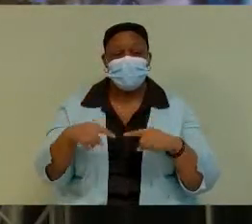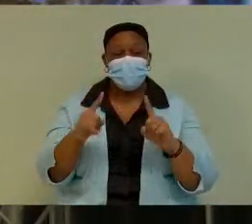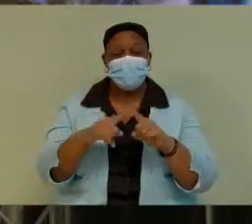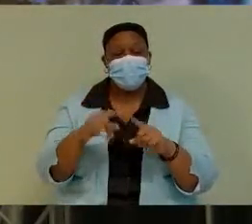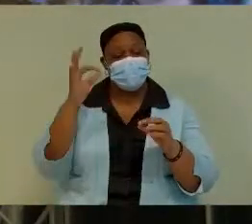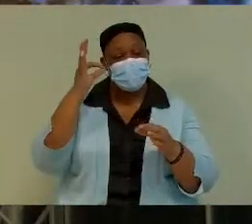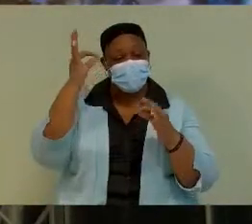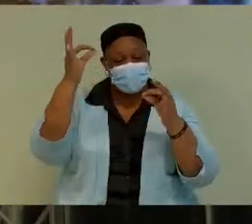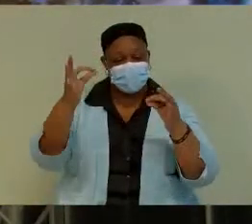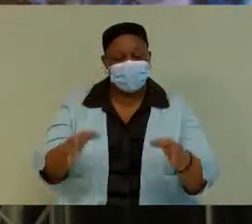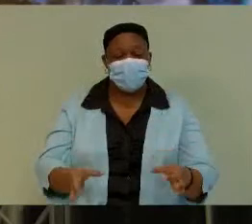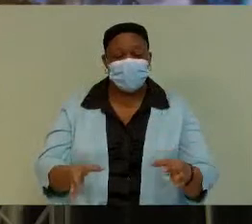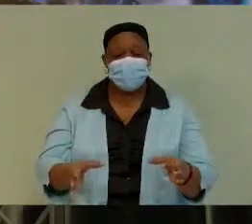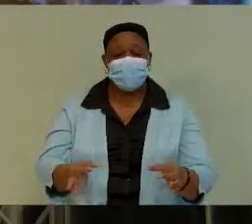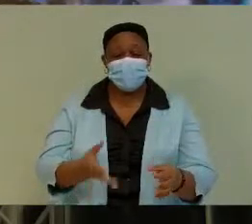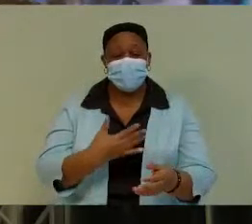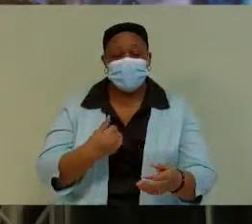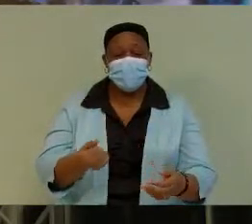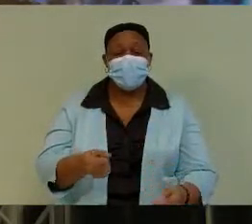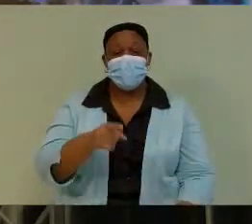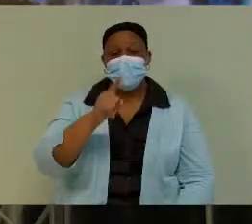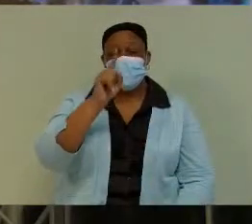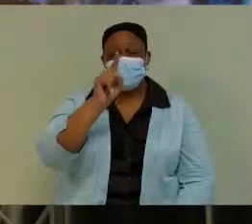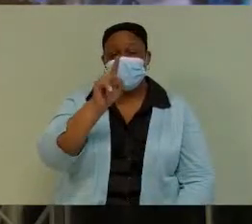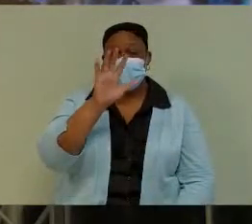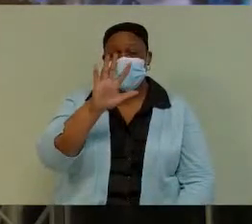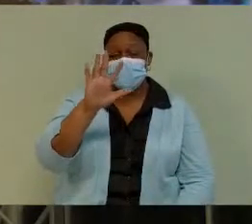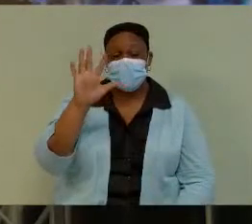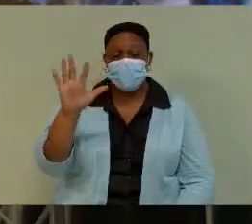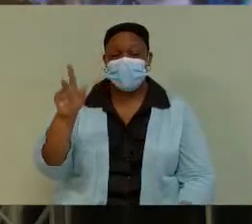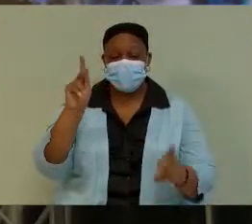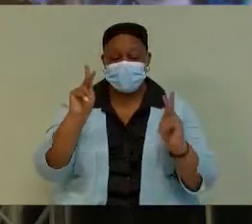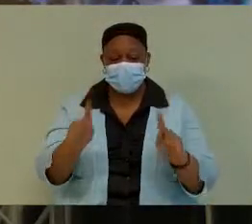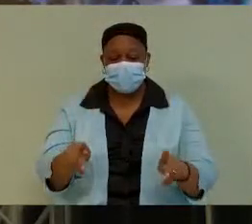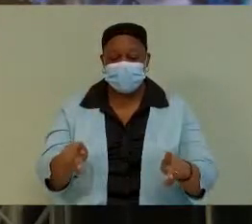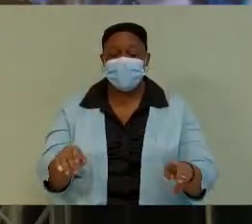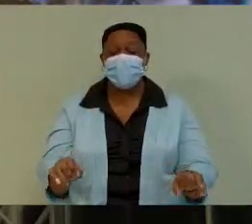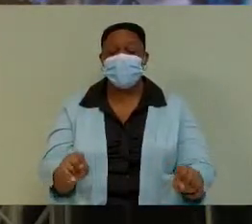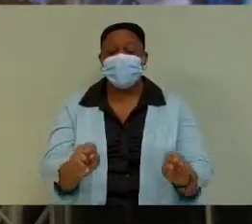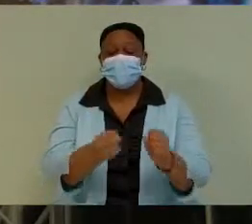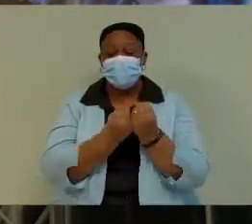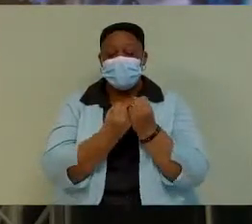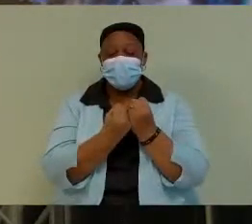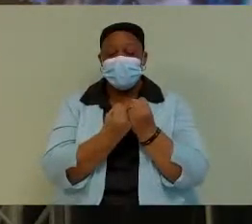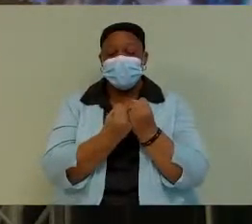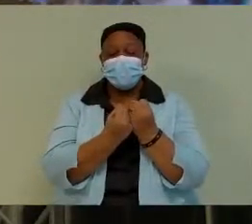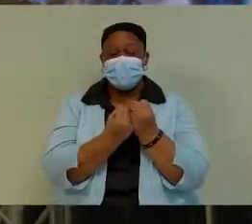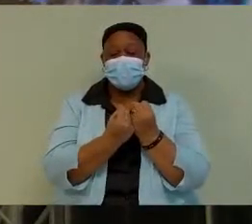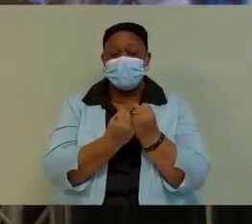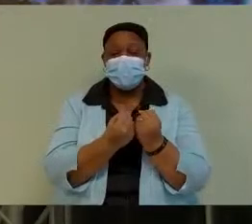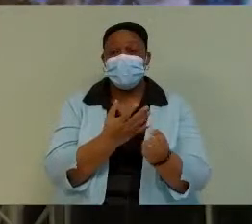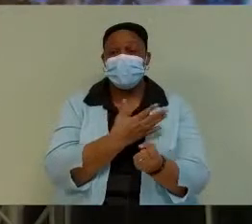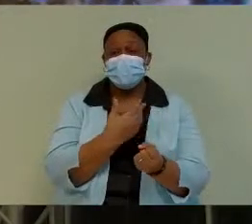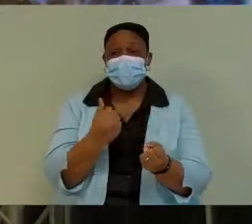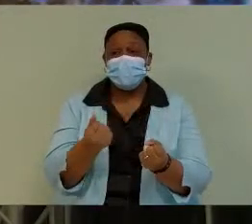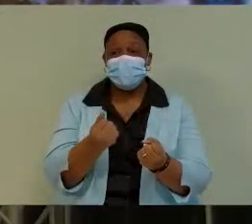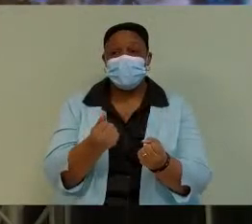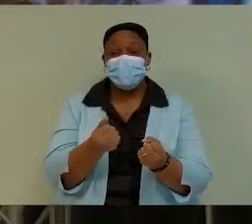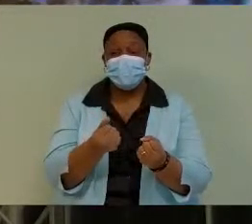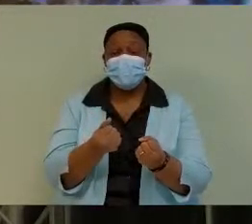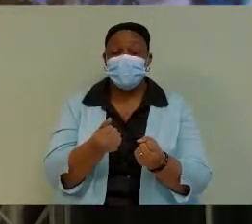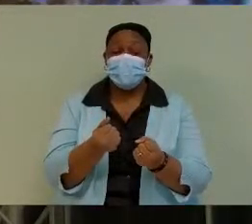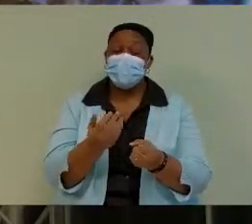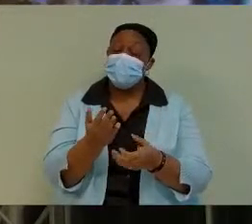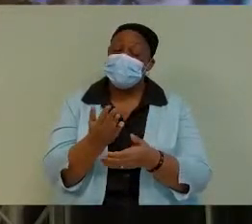but I know there were 155 persons arrested at least half of